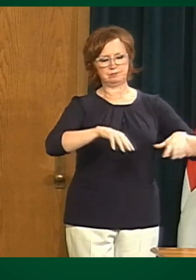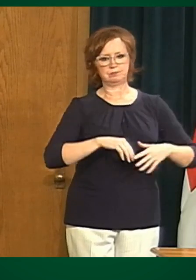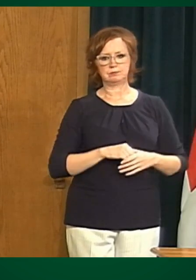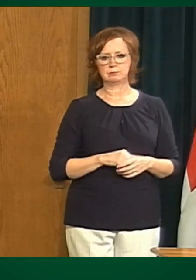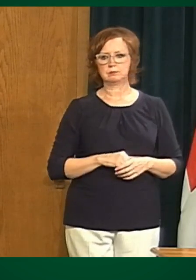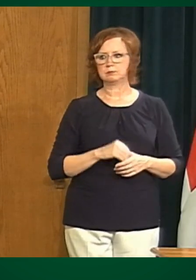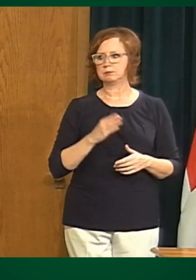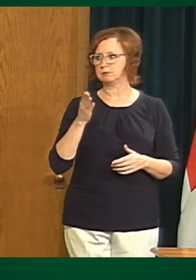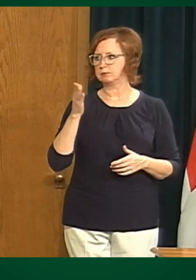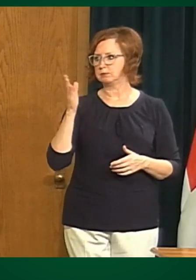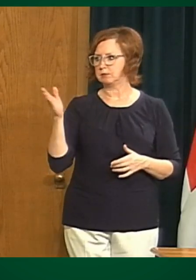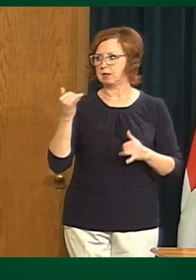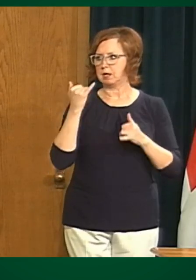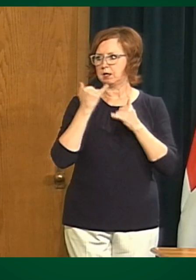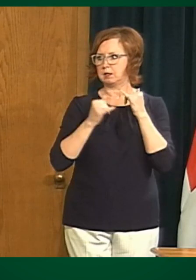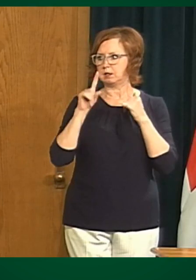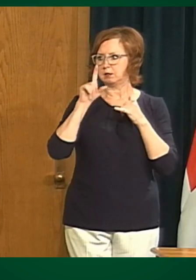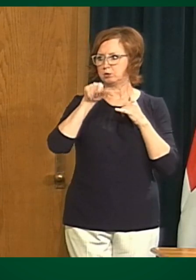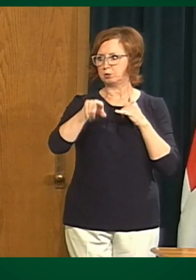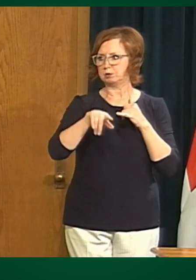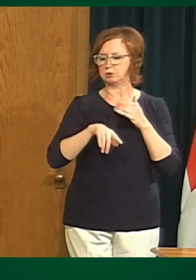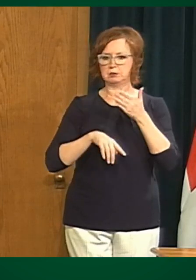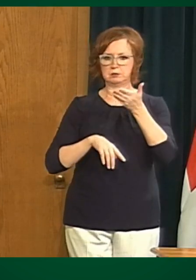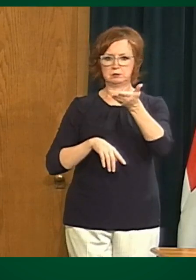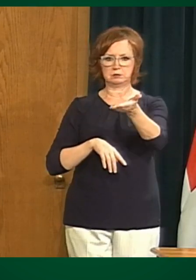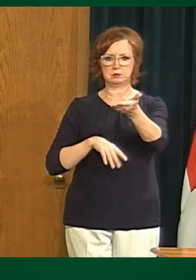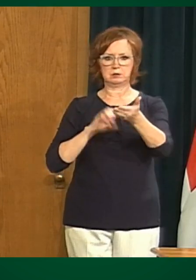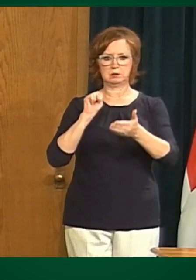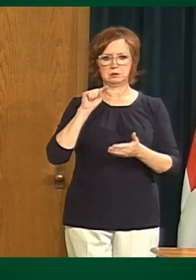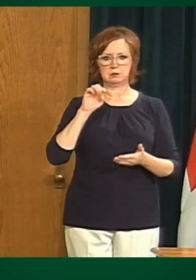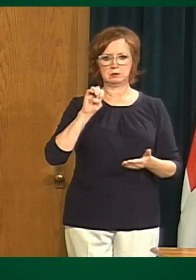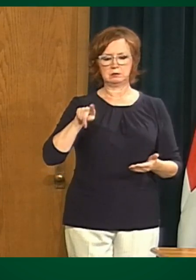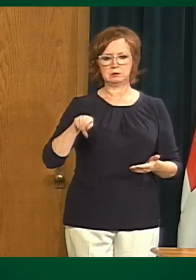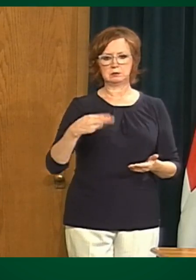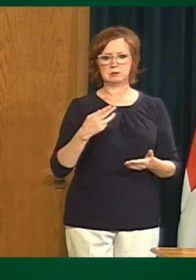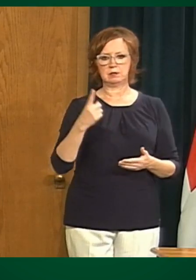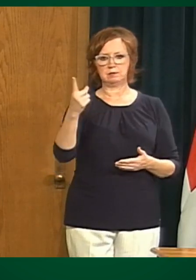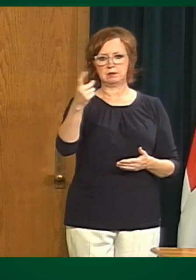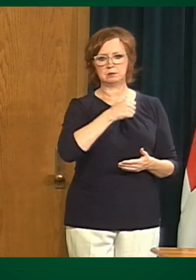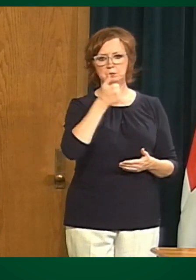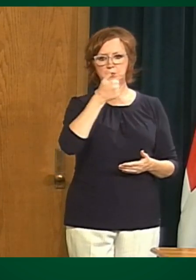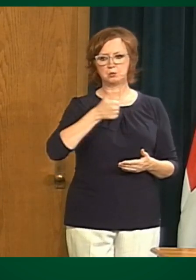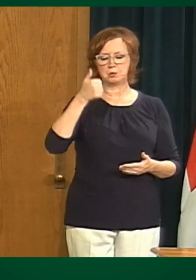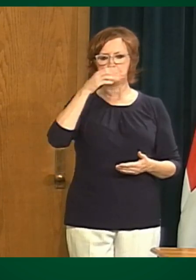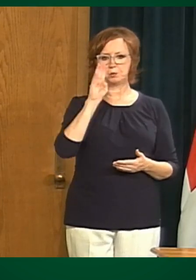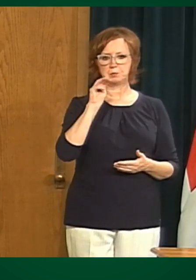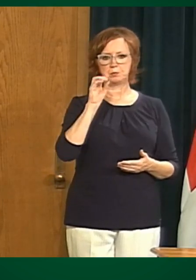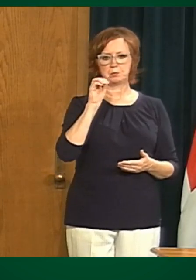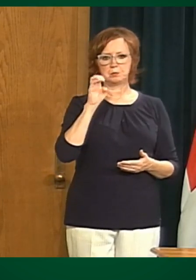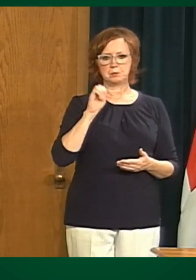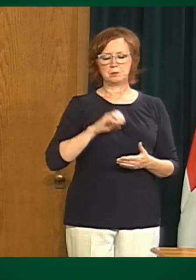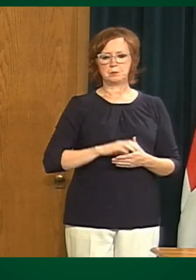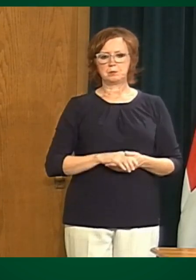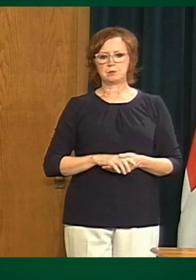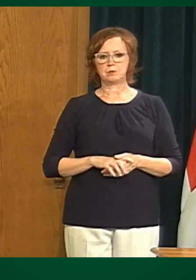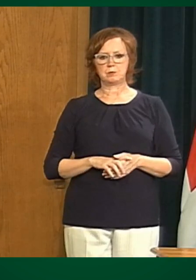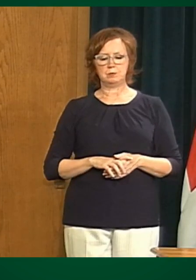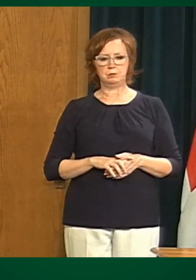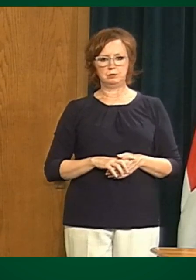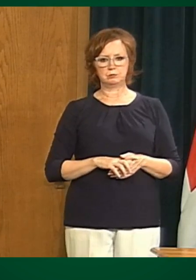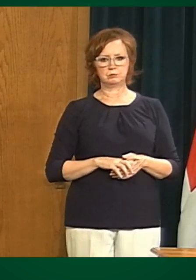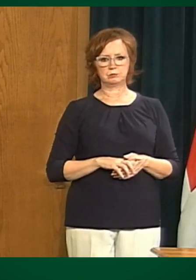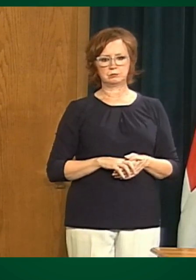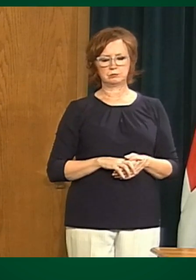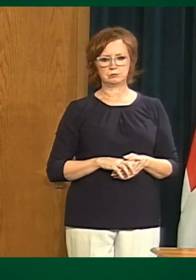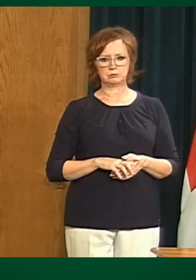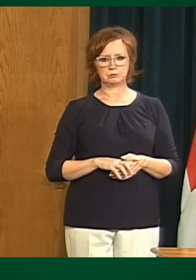And we'll take our last question from the room. Steph? Yeah, for the Premier. You've already had to